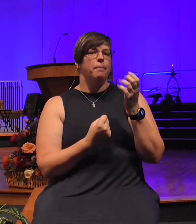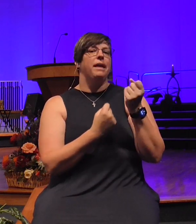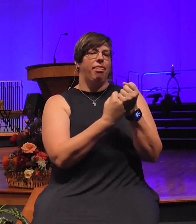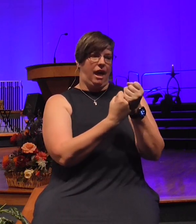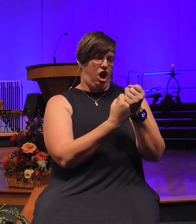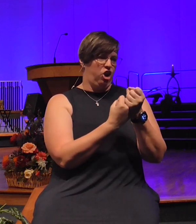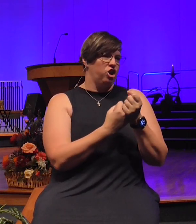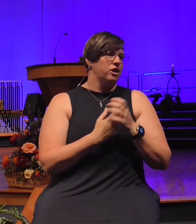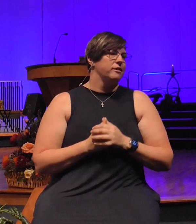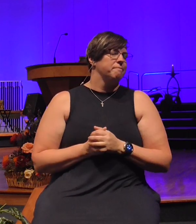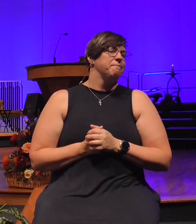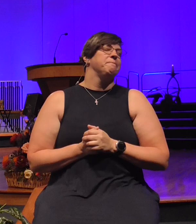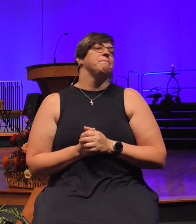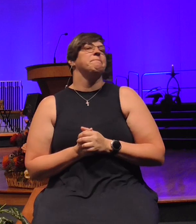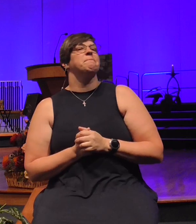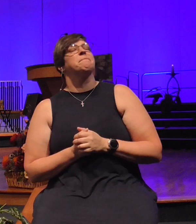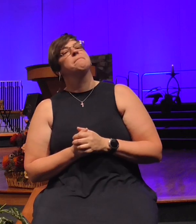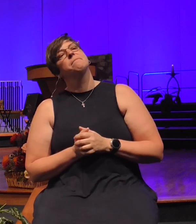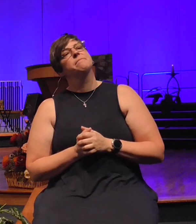be there